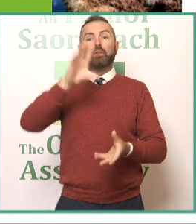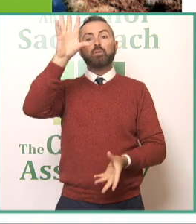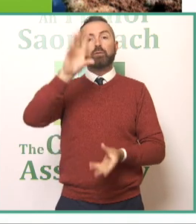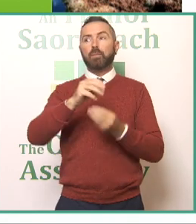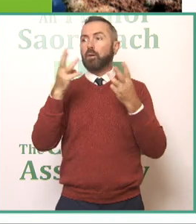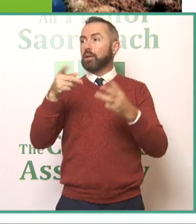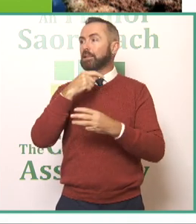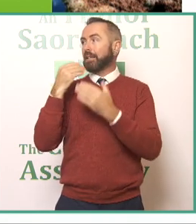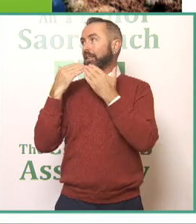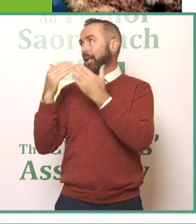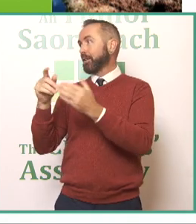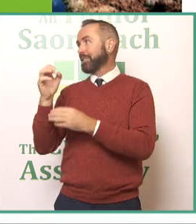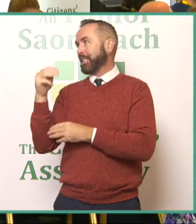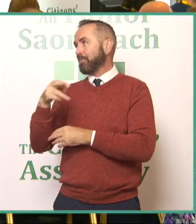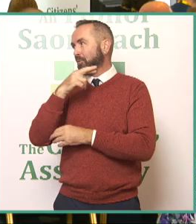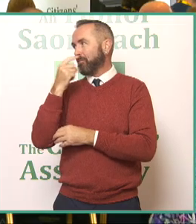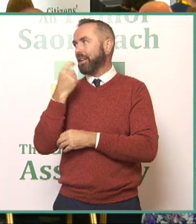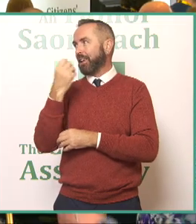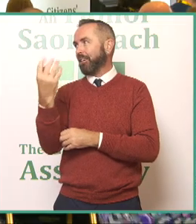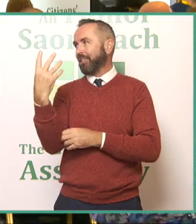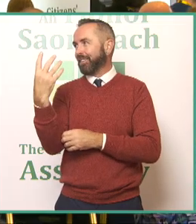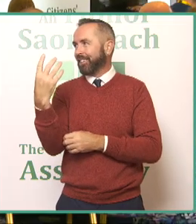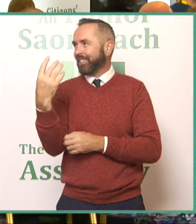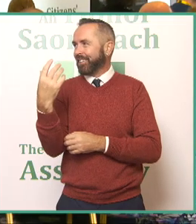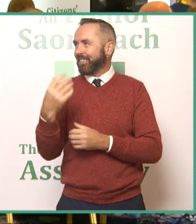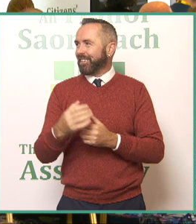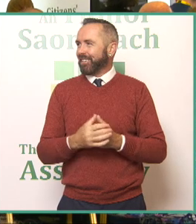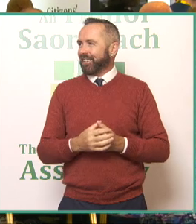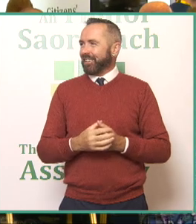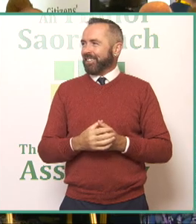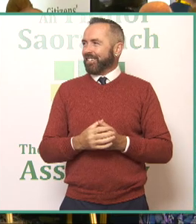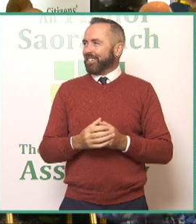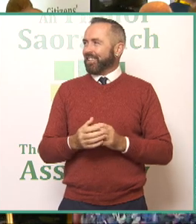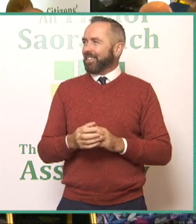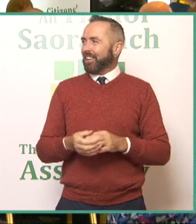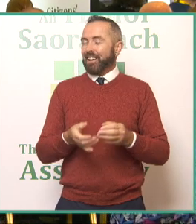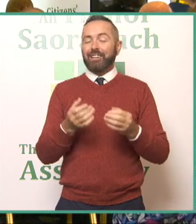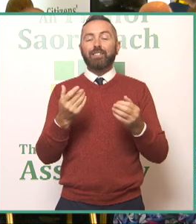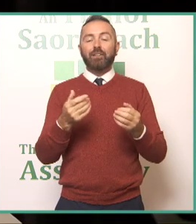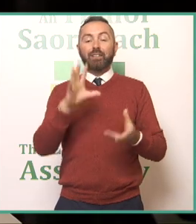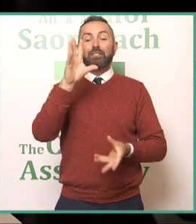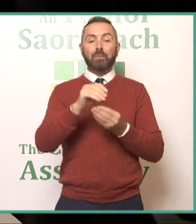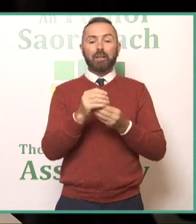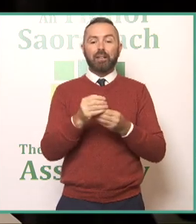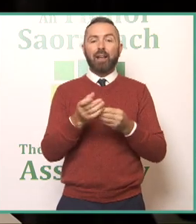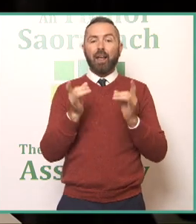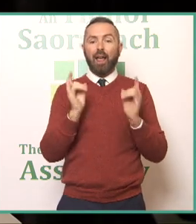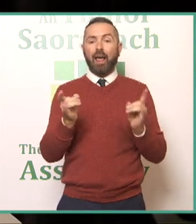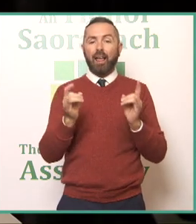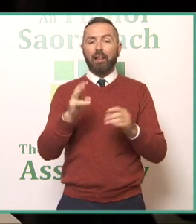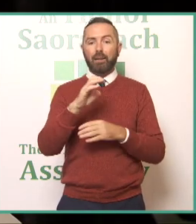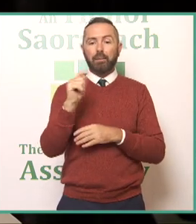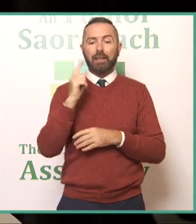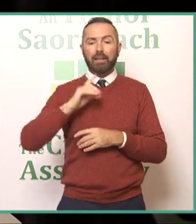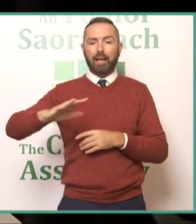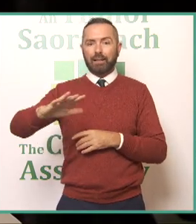you, Tim. I'm on the red light now. I'm on the red one. Healthy peatlands are wetlands. They're wet.